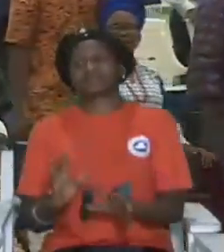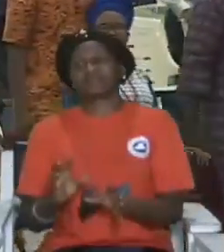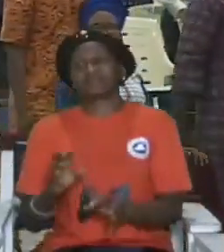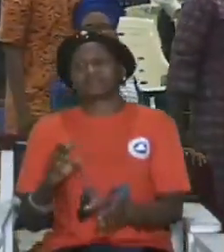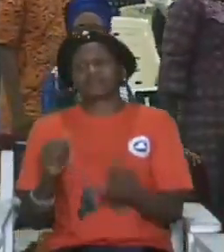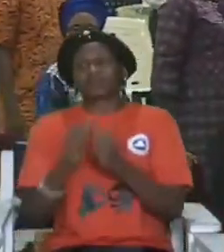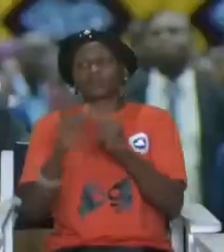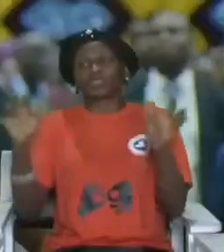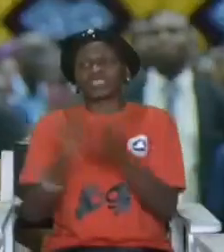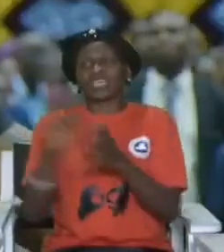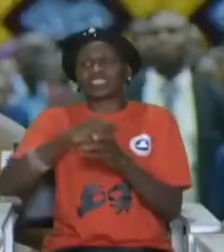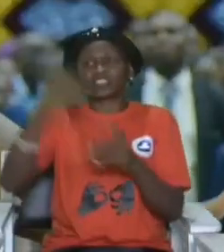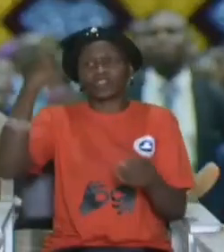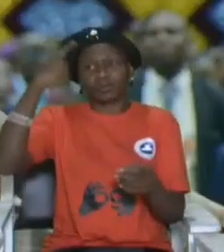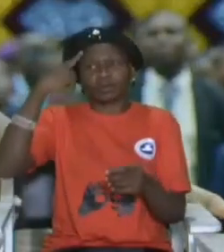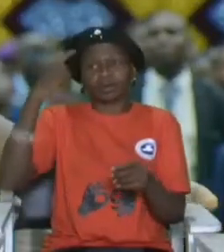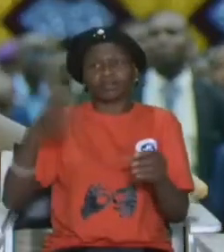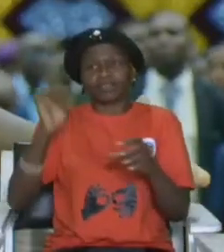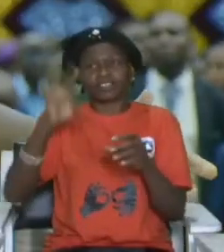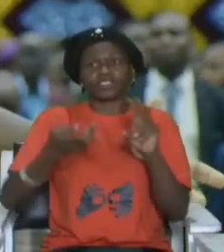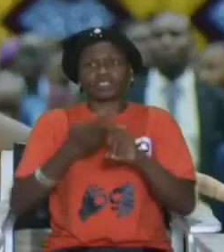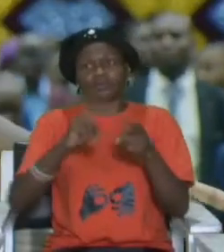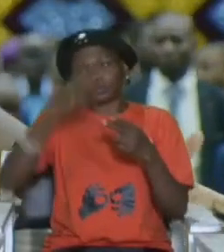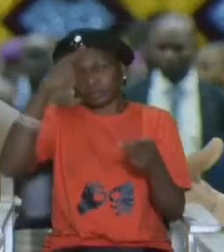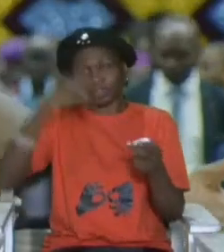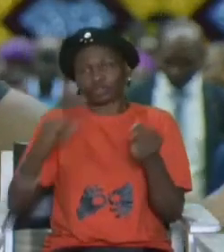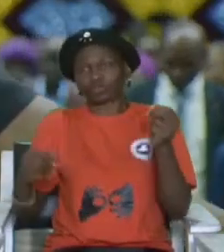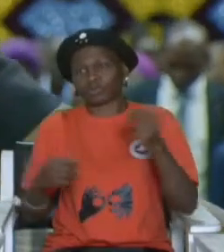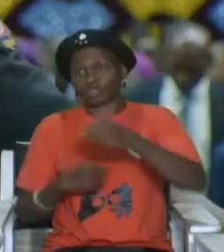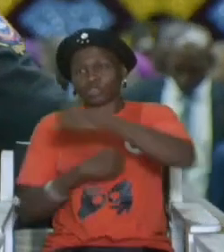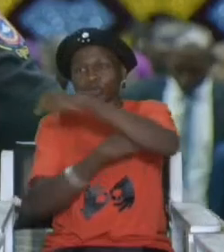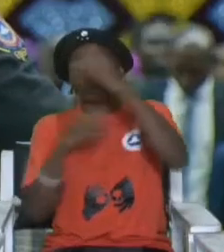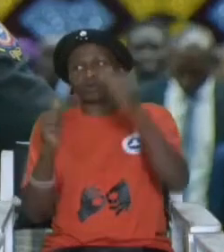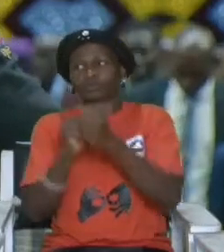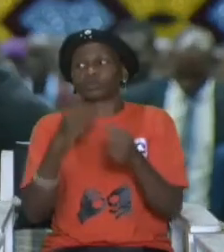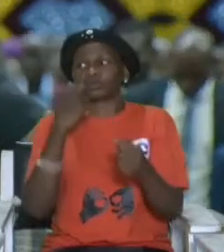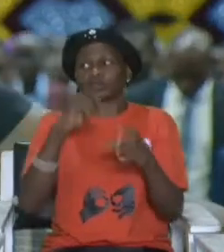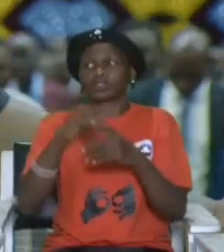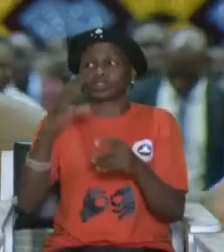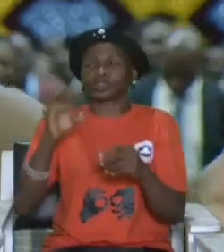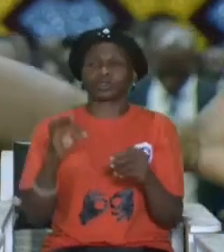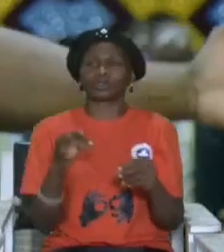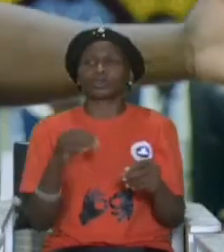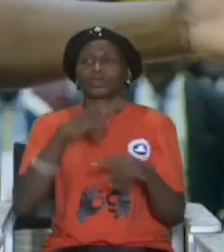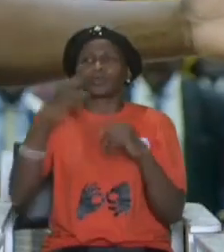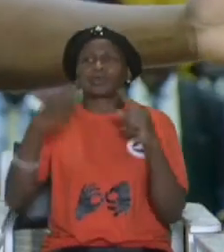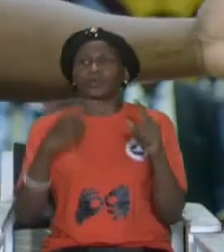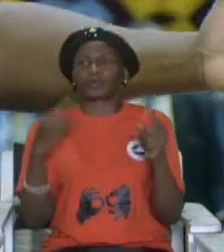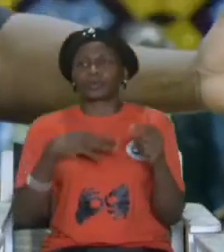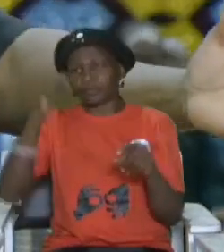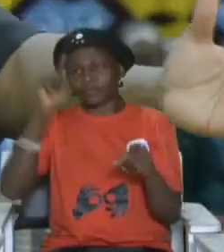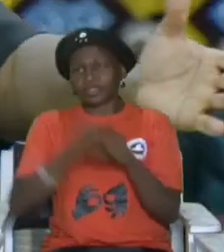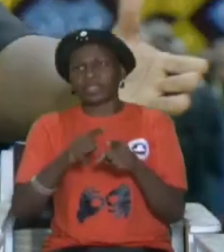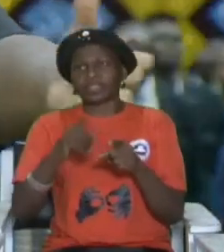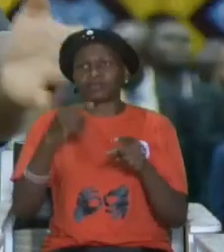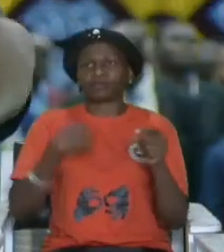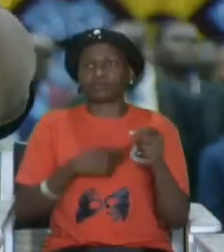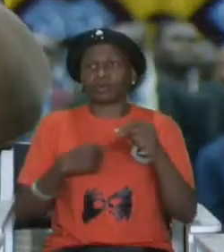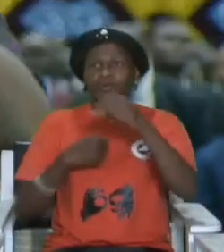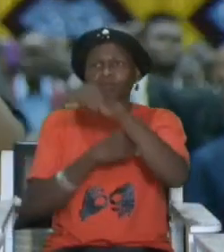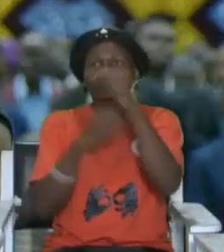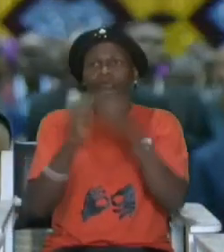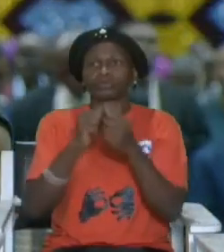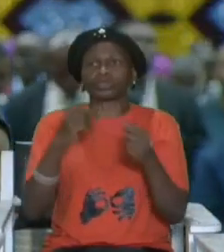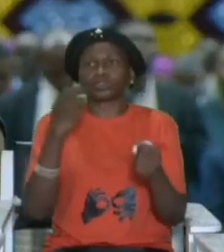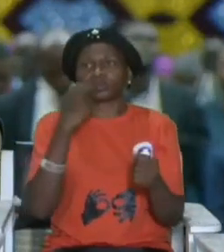With that in your mind, find your neighbor, because we're going to back it up with speaking in tongues right now. Where my brother left up, we will back it up with